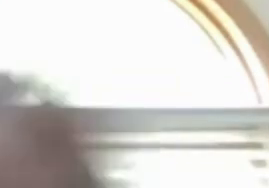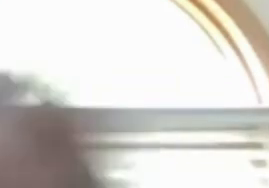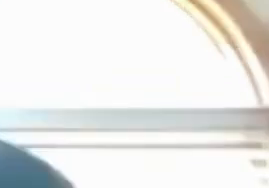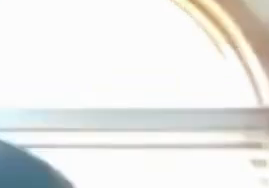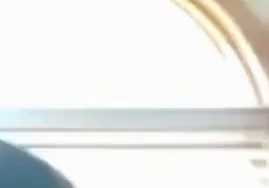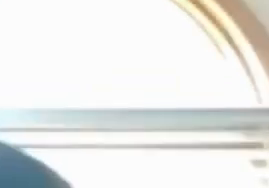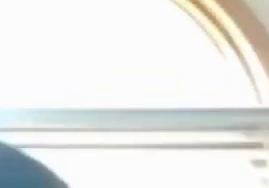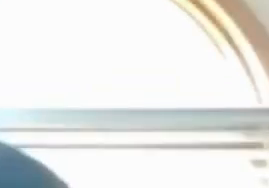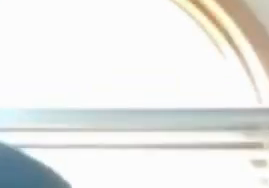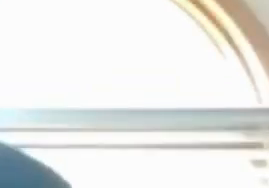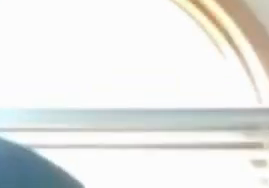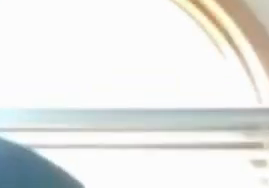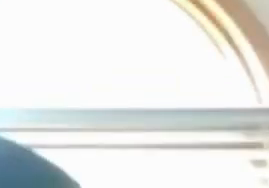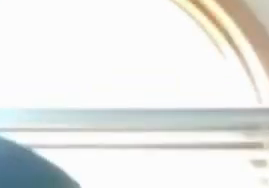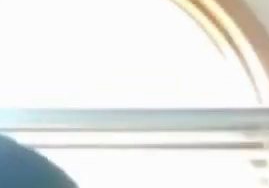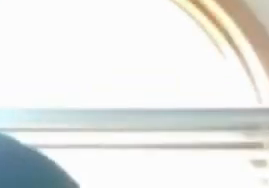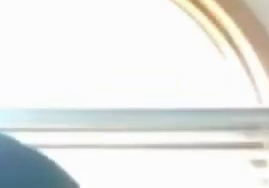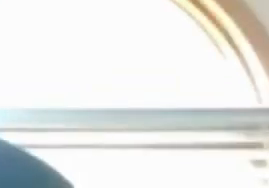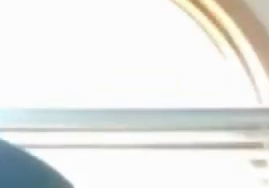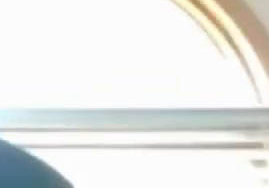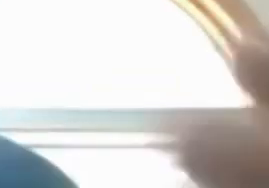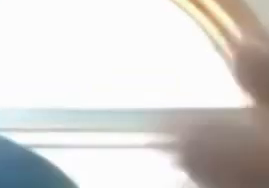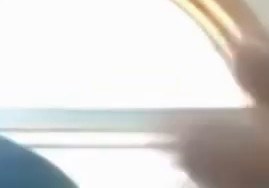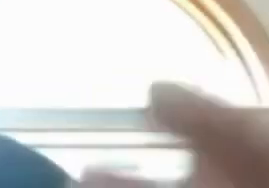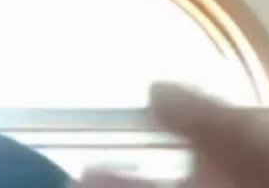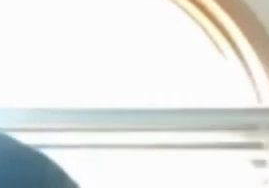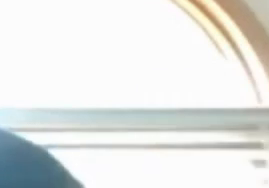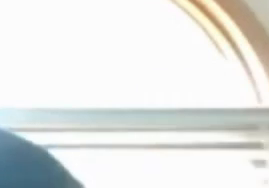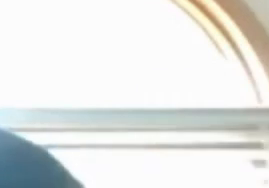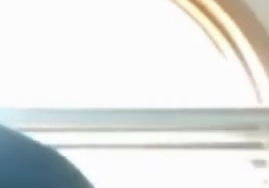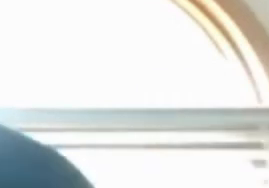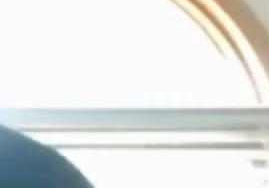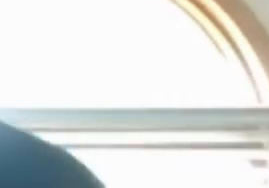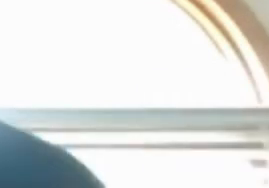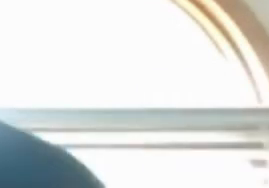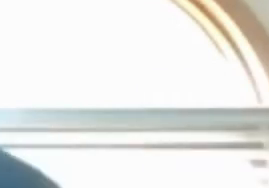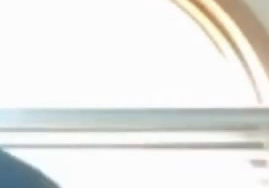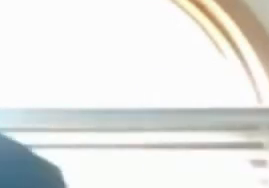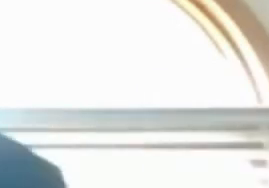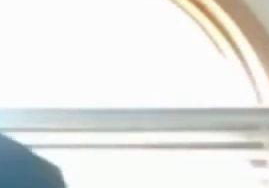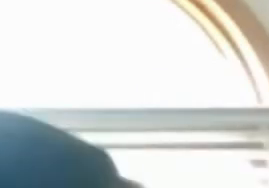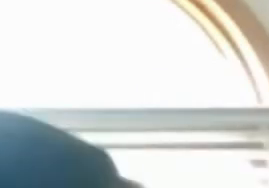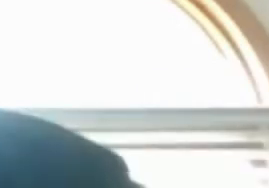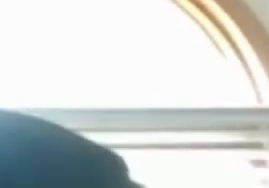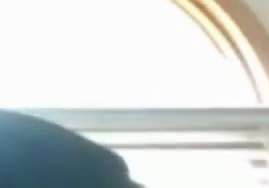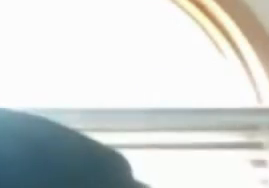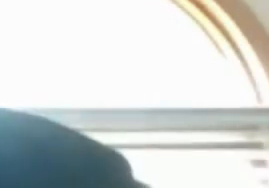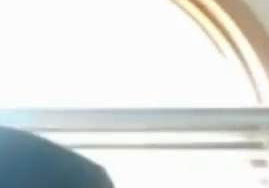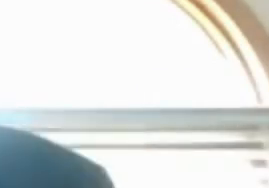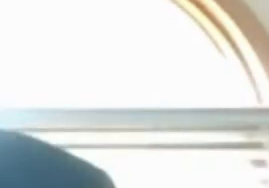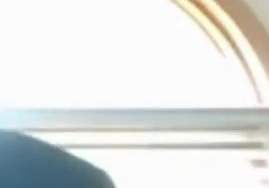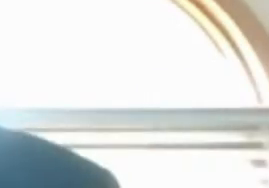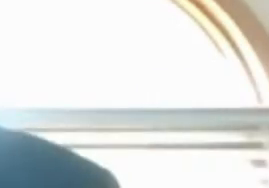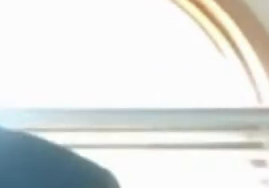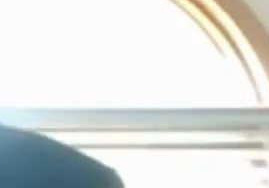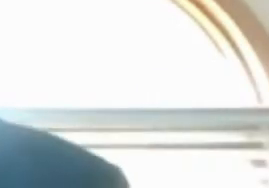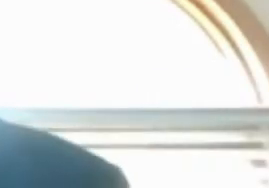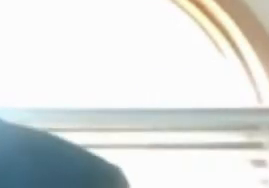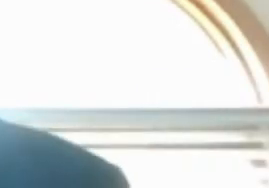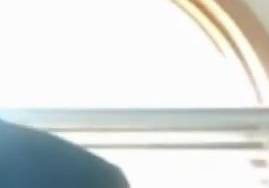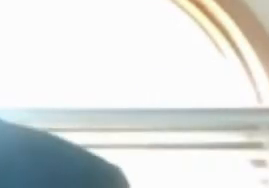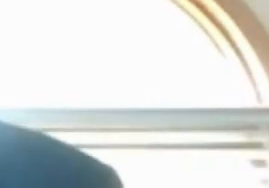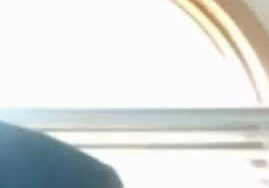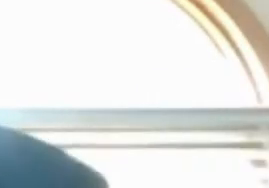refugee children, including disabled children, all these children who often get overlooked, how can we make sure all children get access to a quality